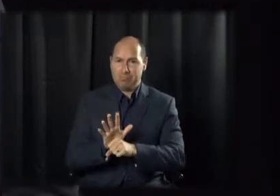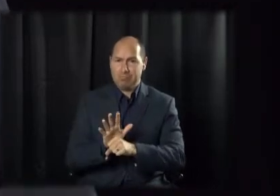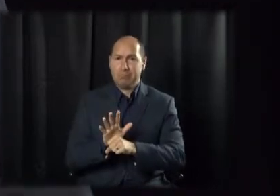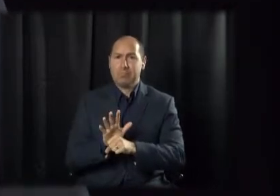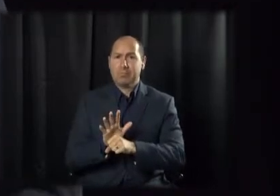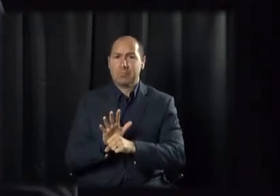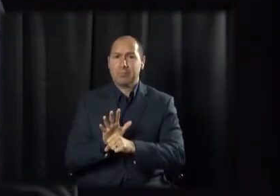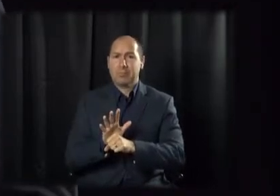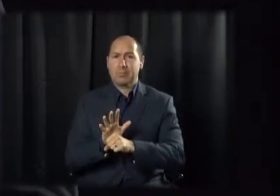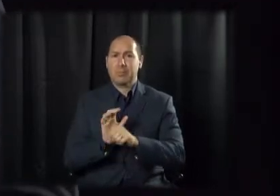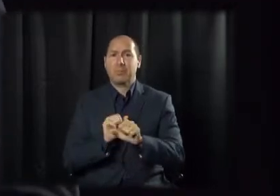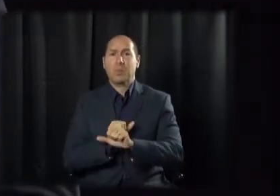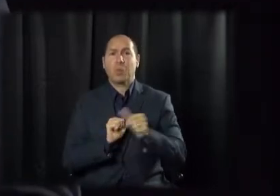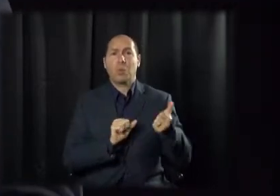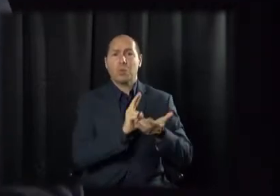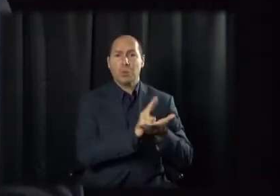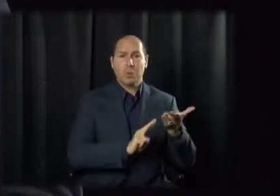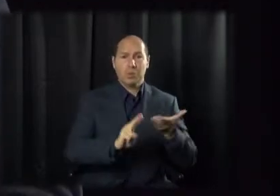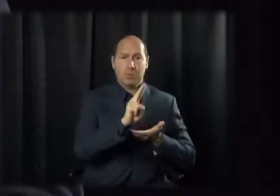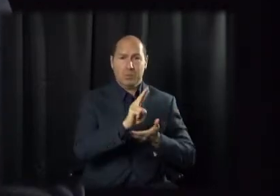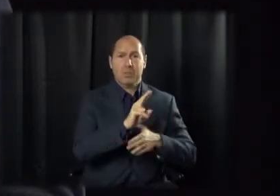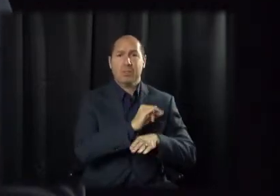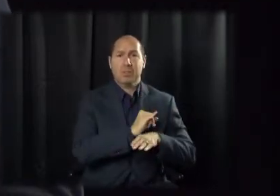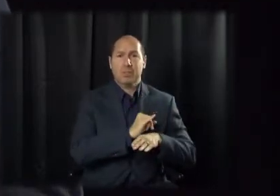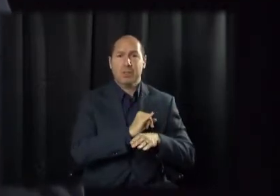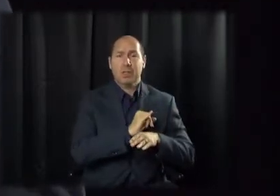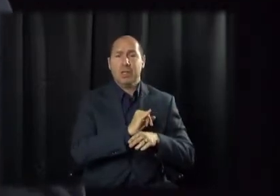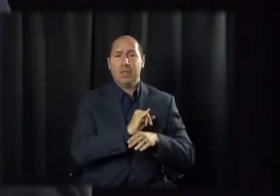other universities on the mainland saw